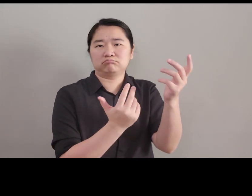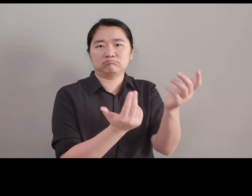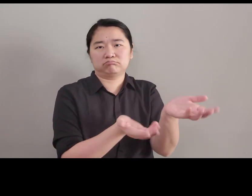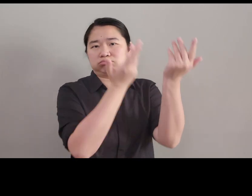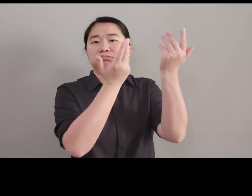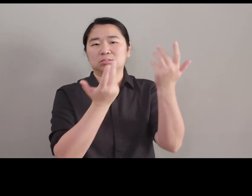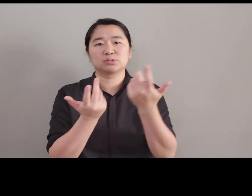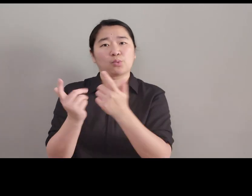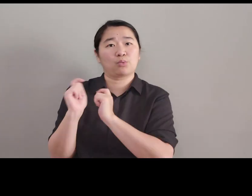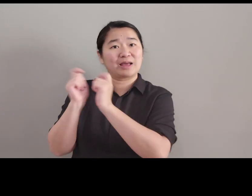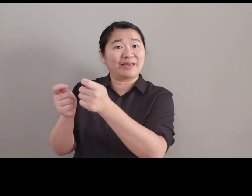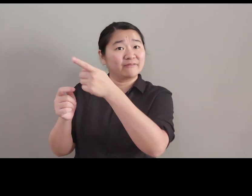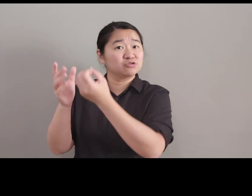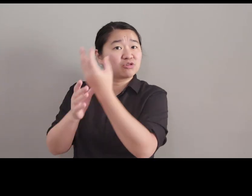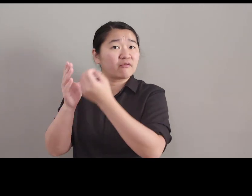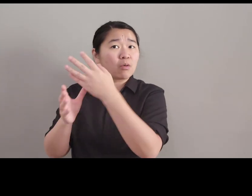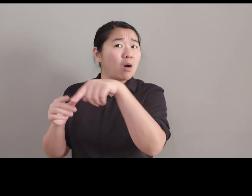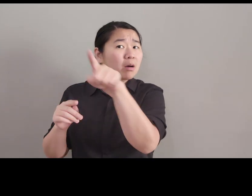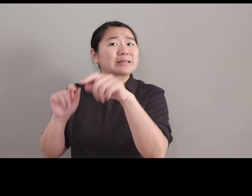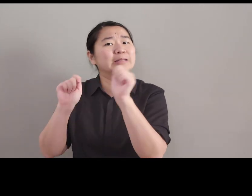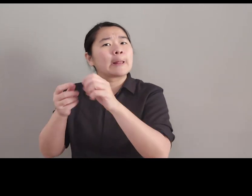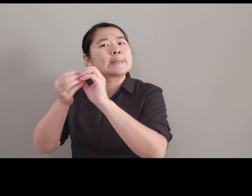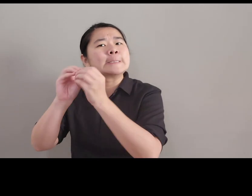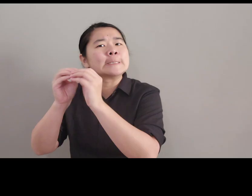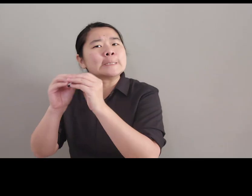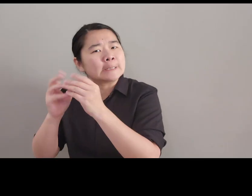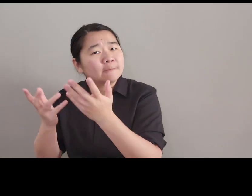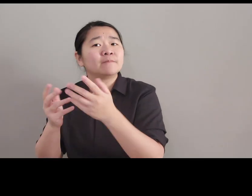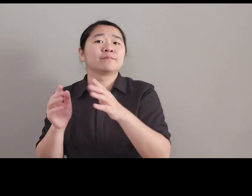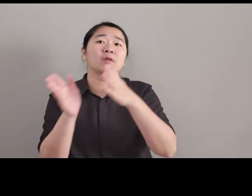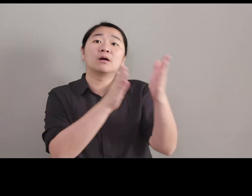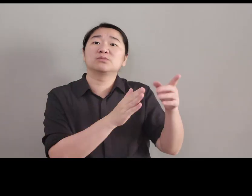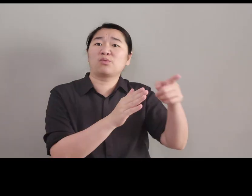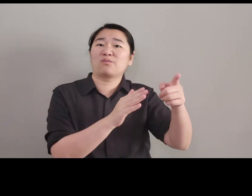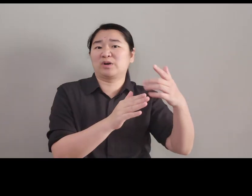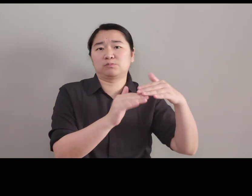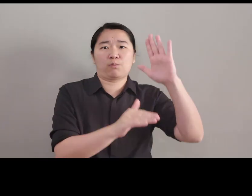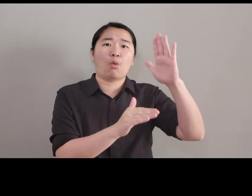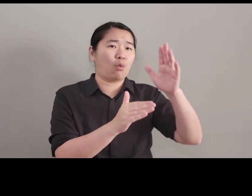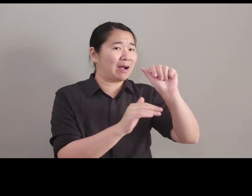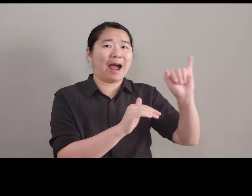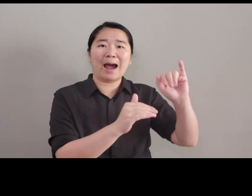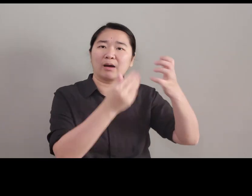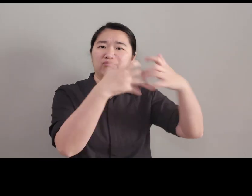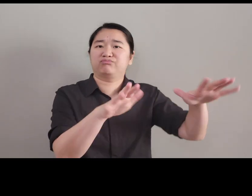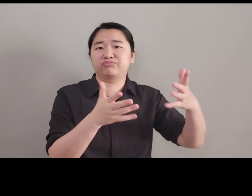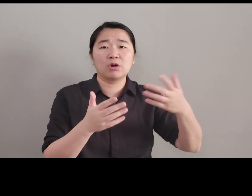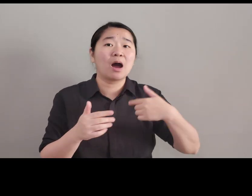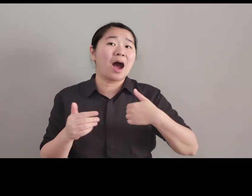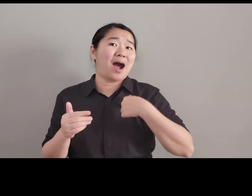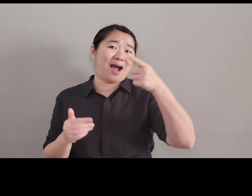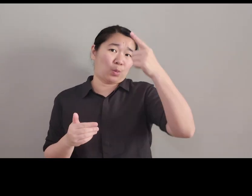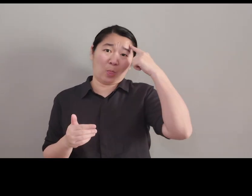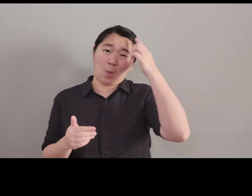I don't see how you can do, like, people make mistakes. Even the most competent accessibility engineer